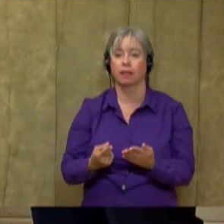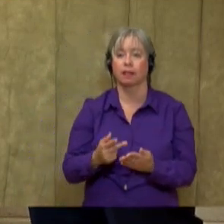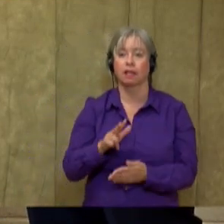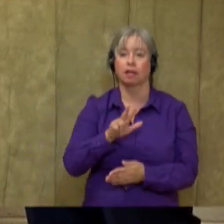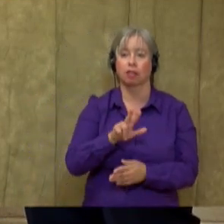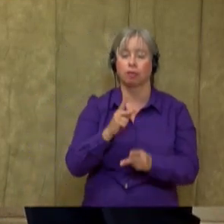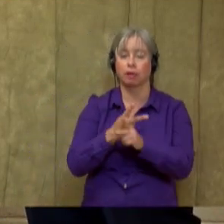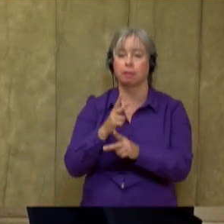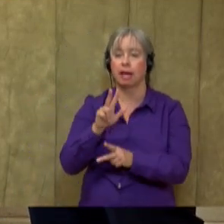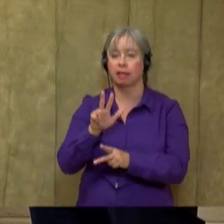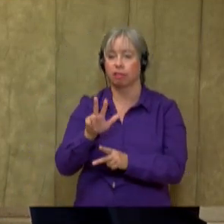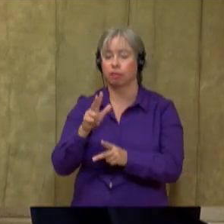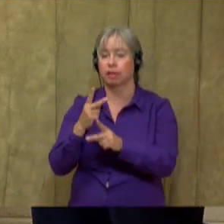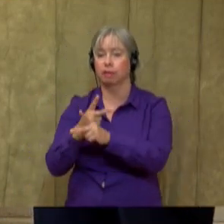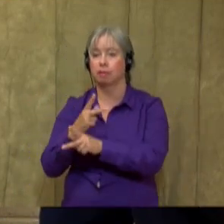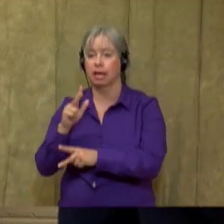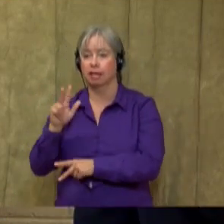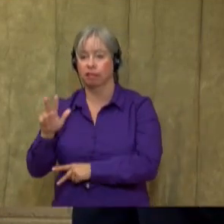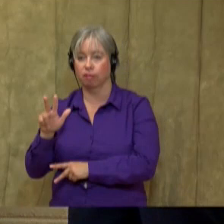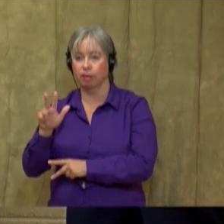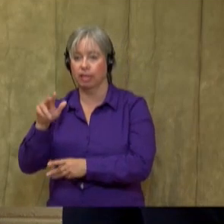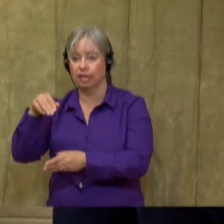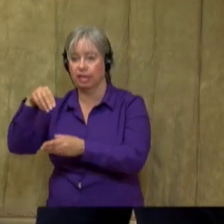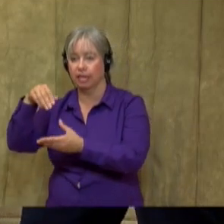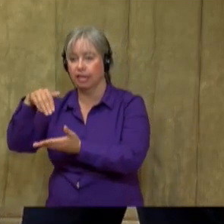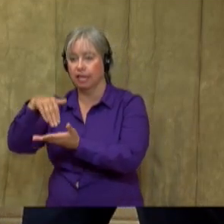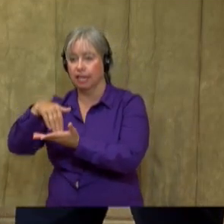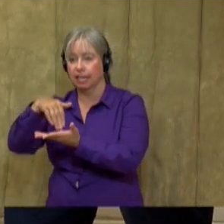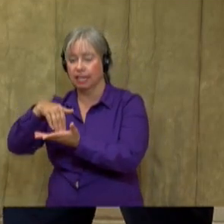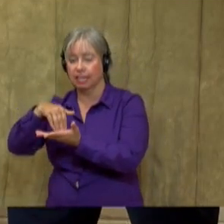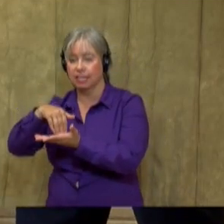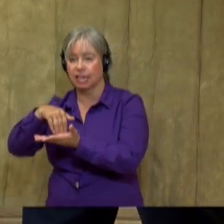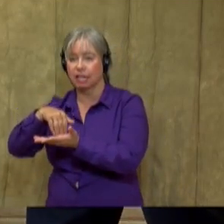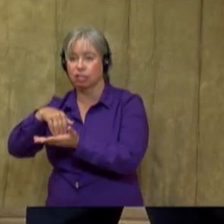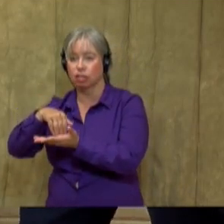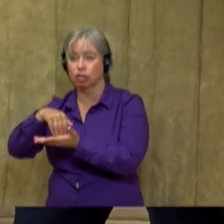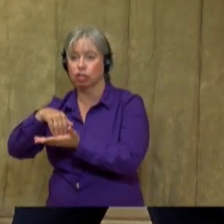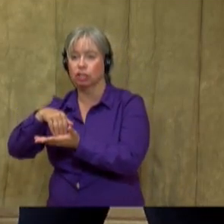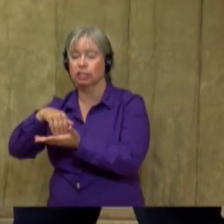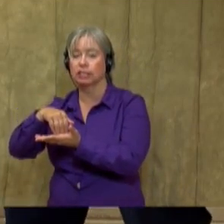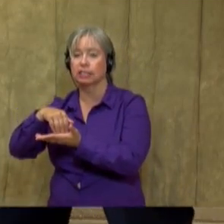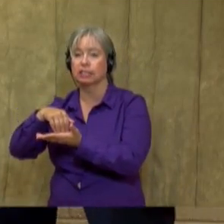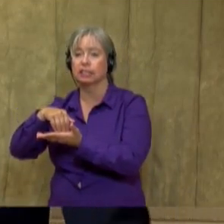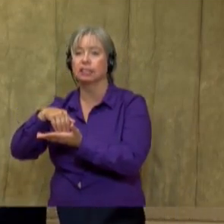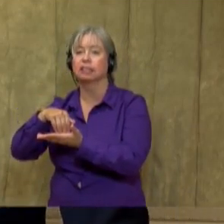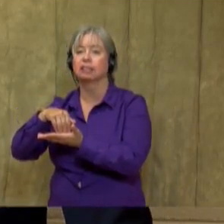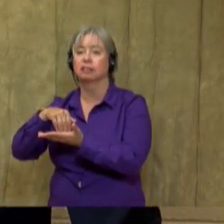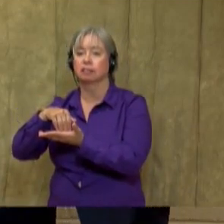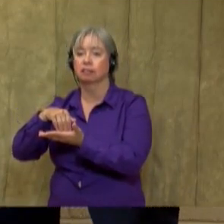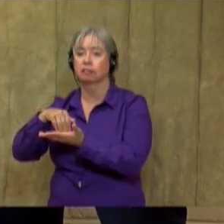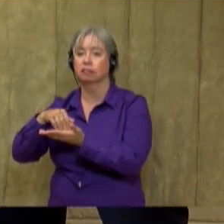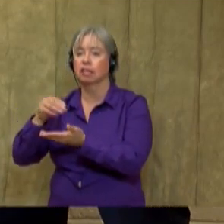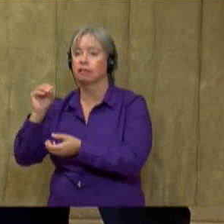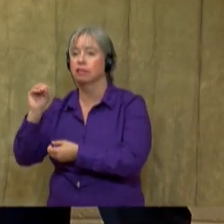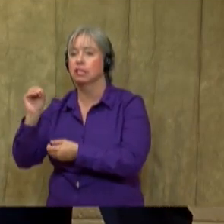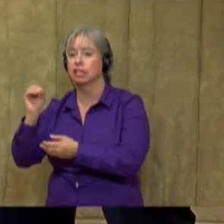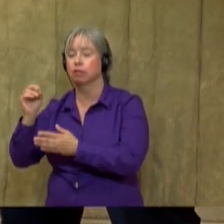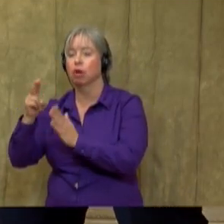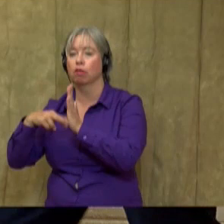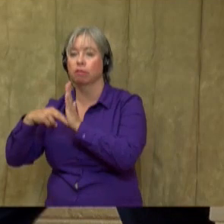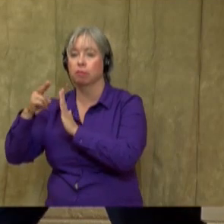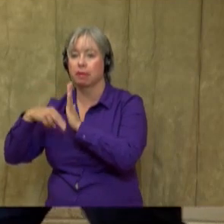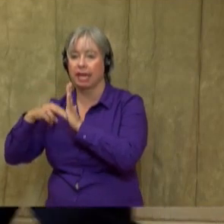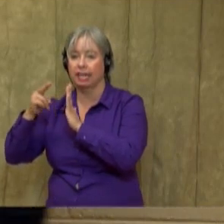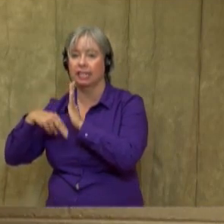3 by 3 cube in the very center that has a 27 total of 0 faces painted.